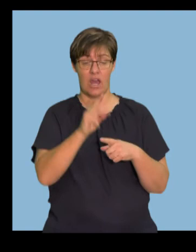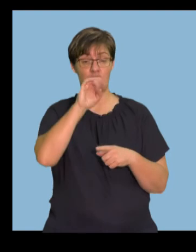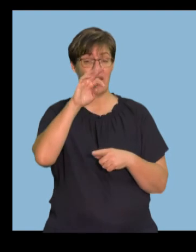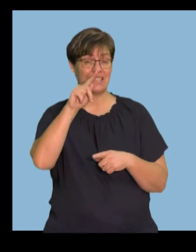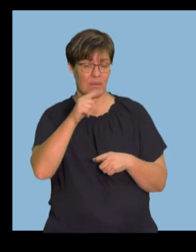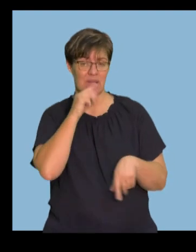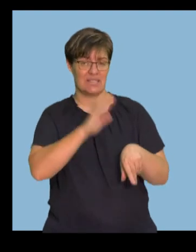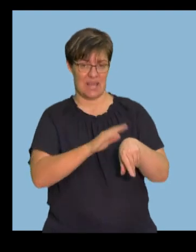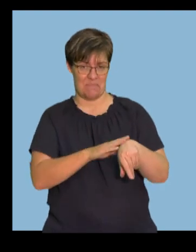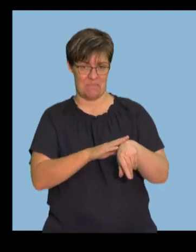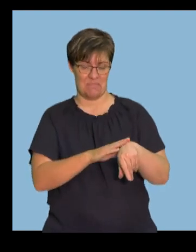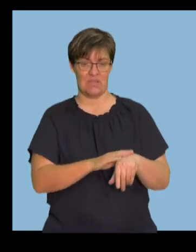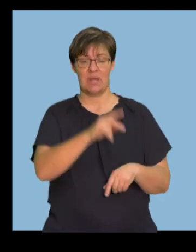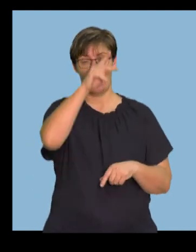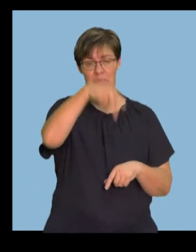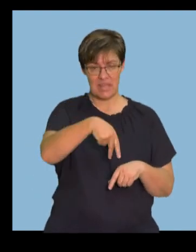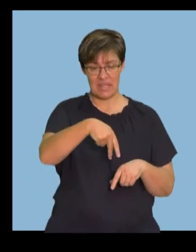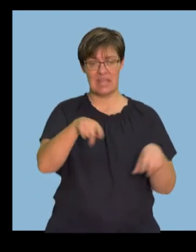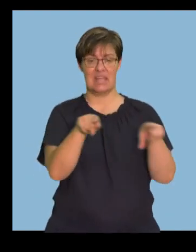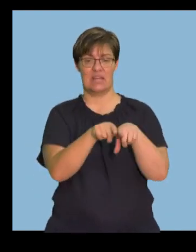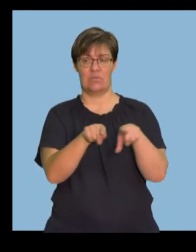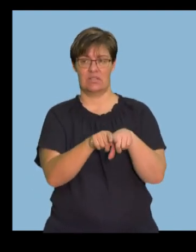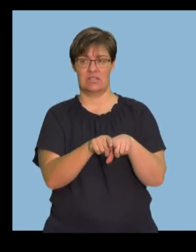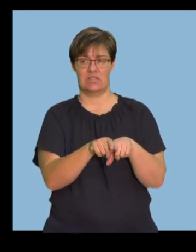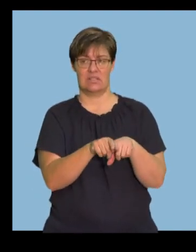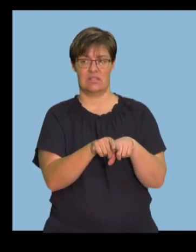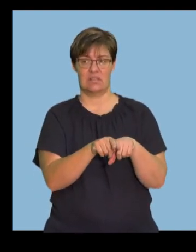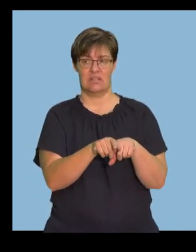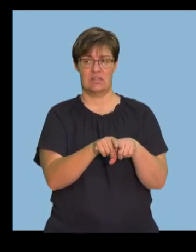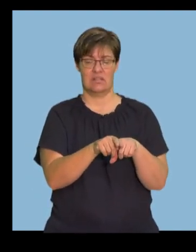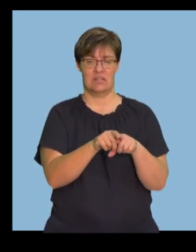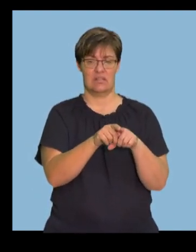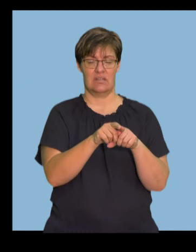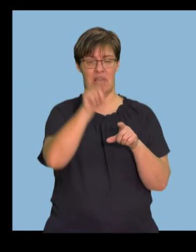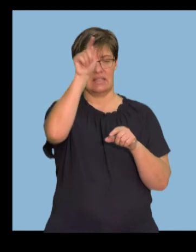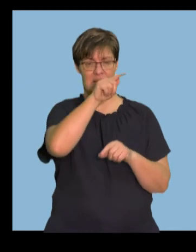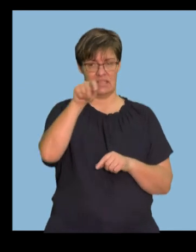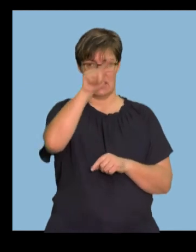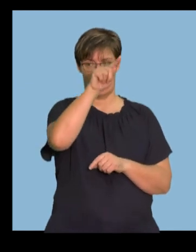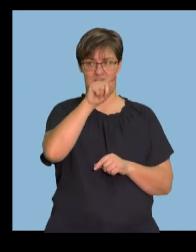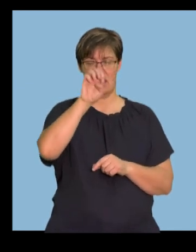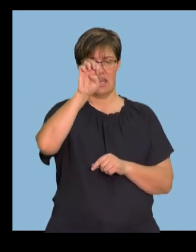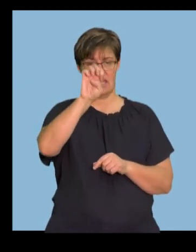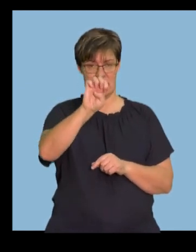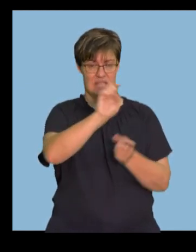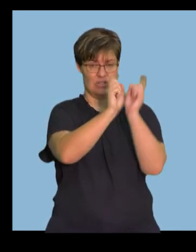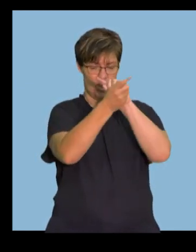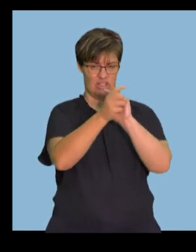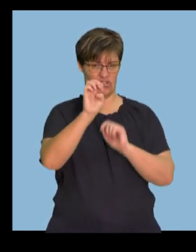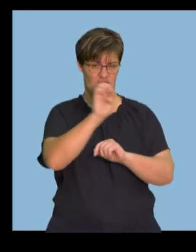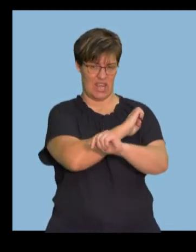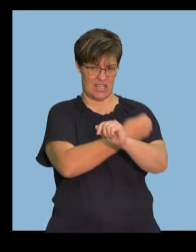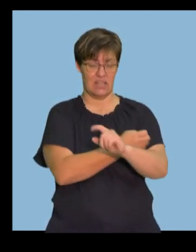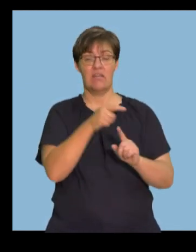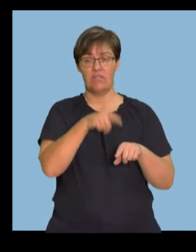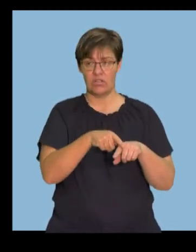about time. So we can think of power in terms of P is equals to delta E, okay, change in energy